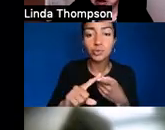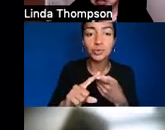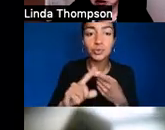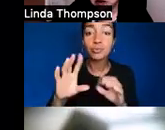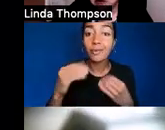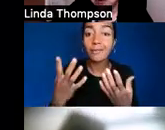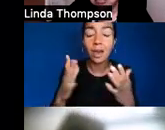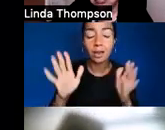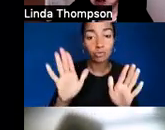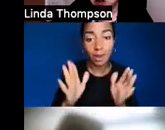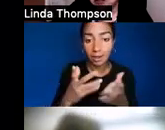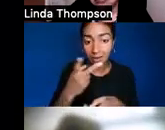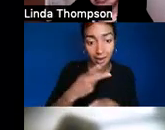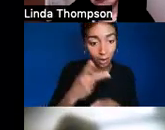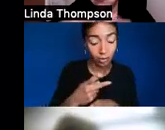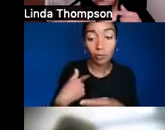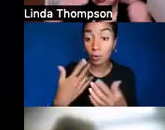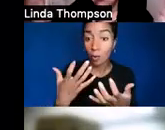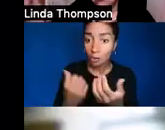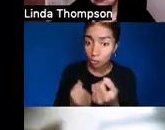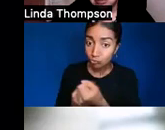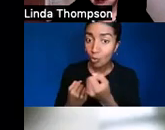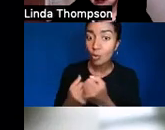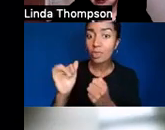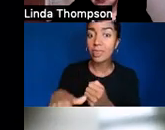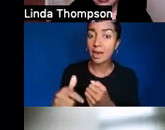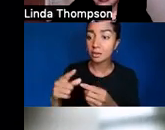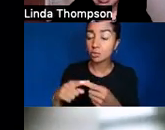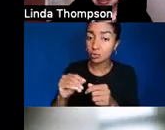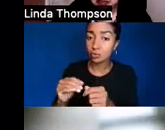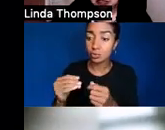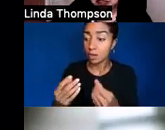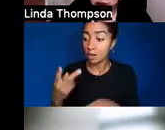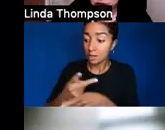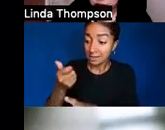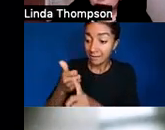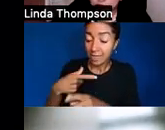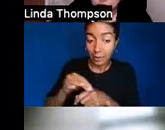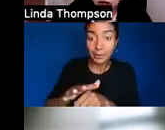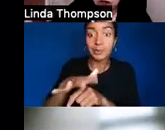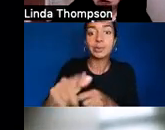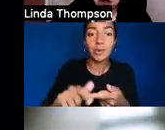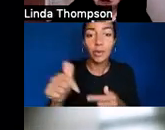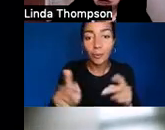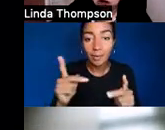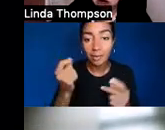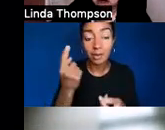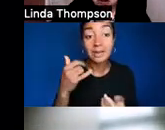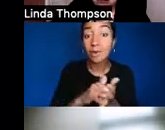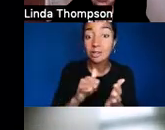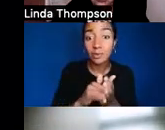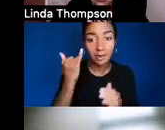provide great care. And we want to help that to bubble out of people, but it can't if they're burned out